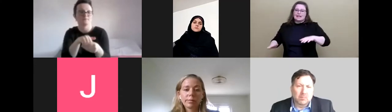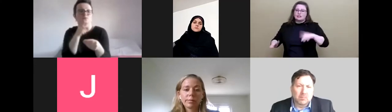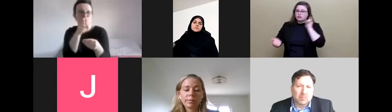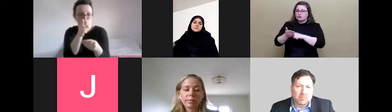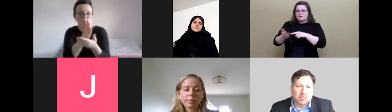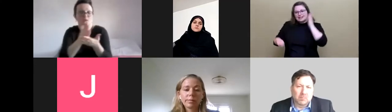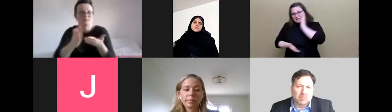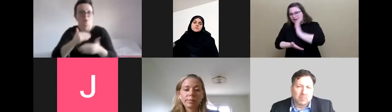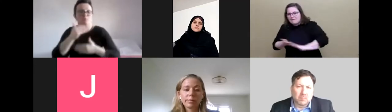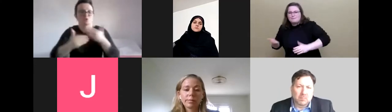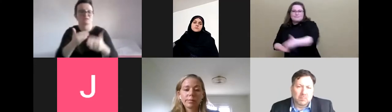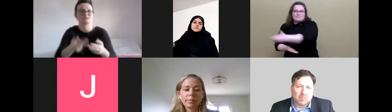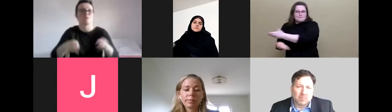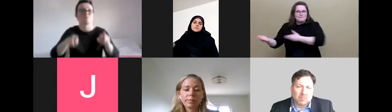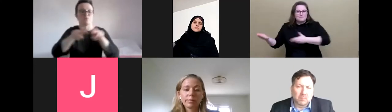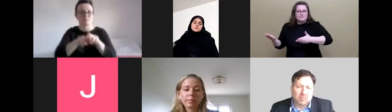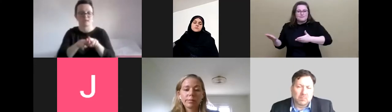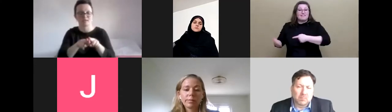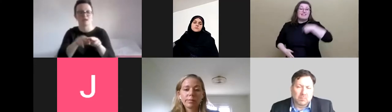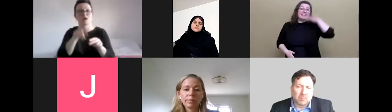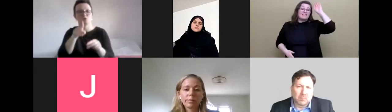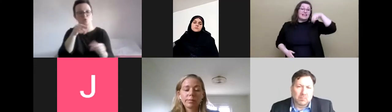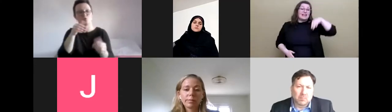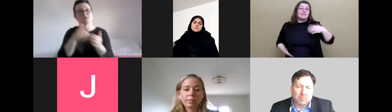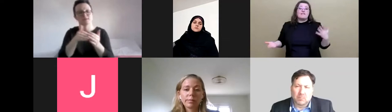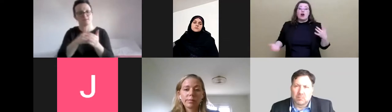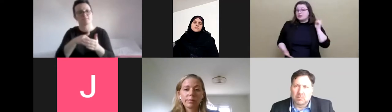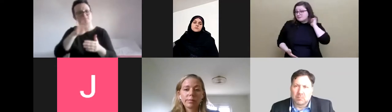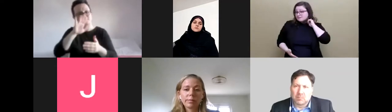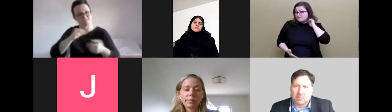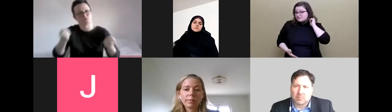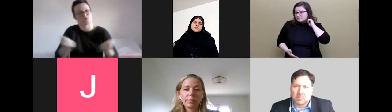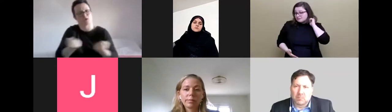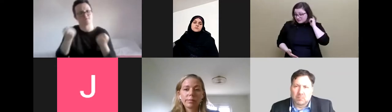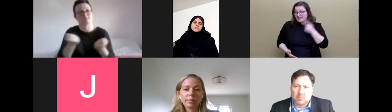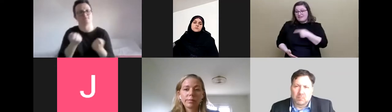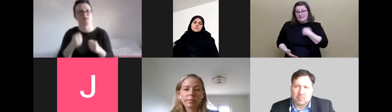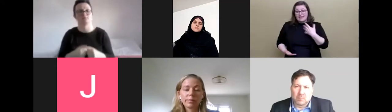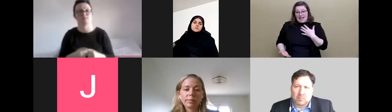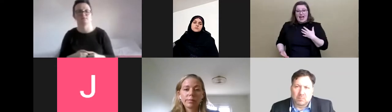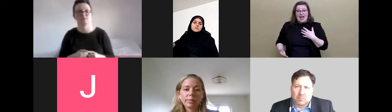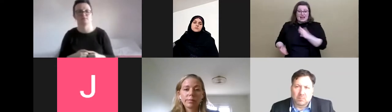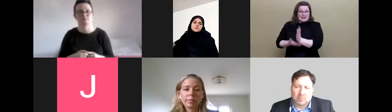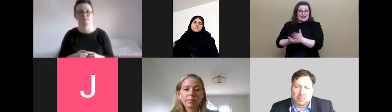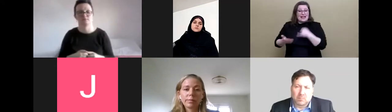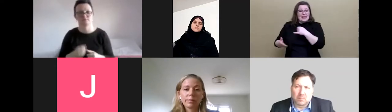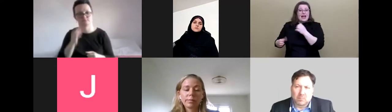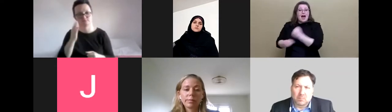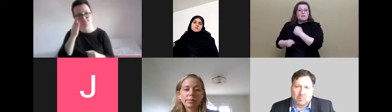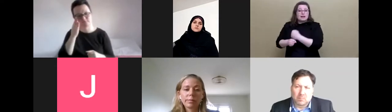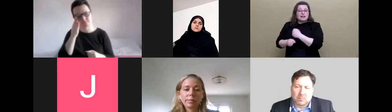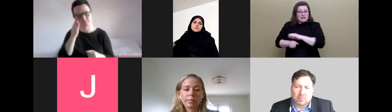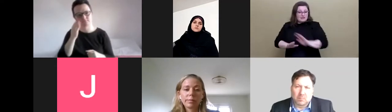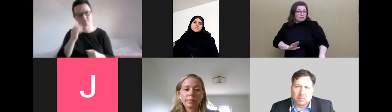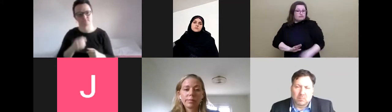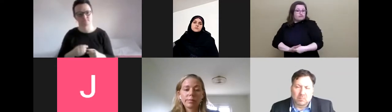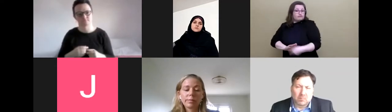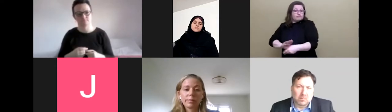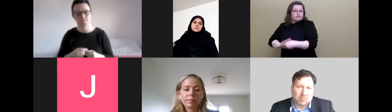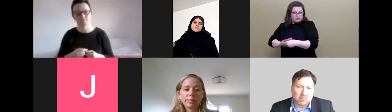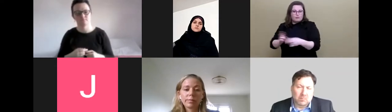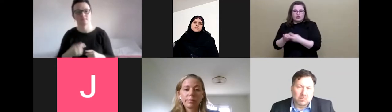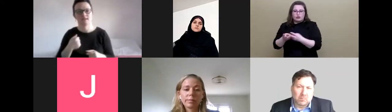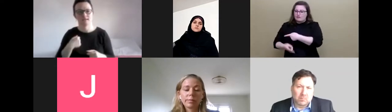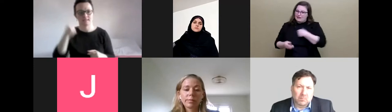knowing that our work is also a part of this process and that it should be intensified further.